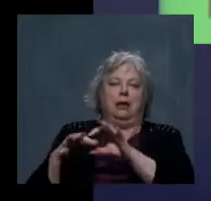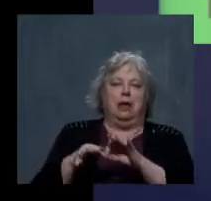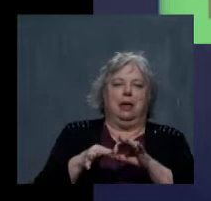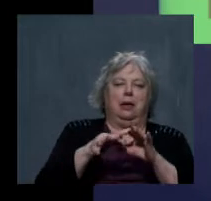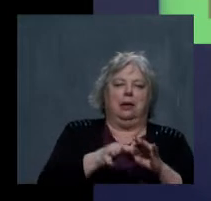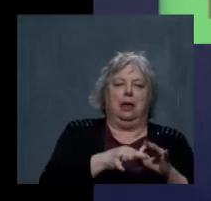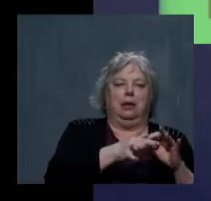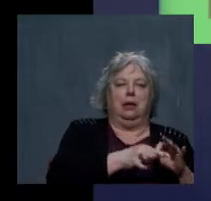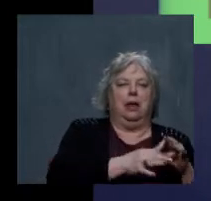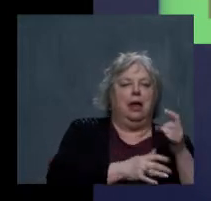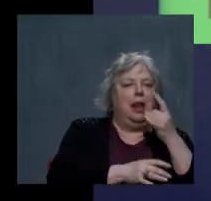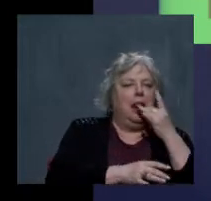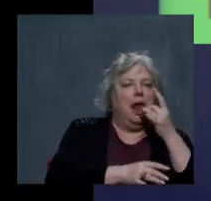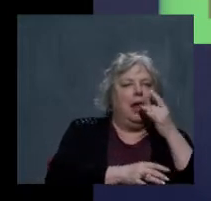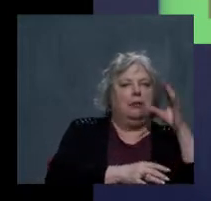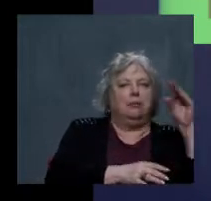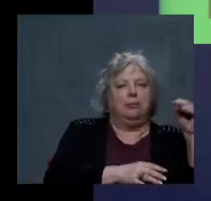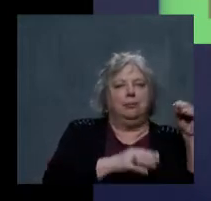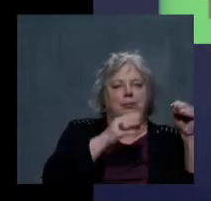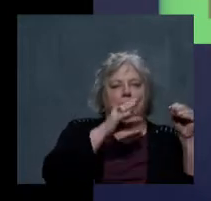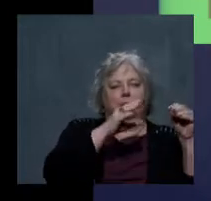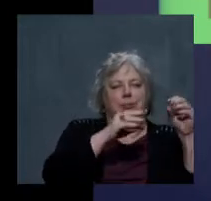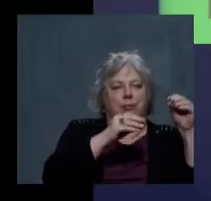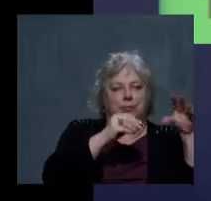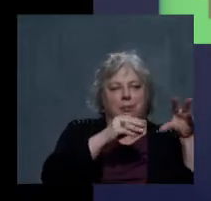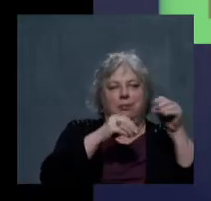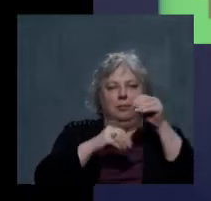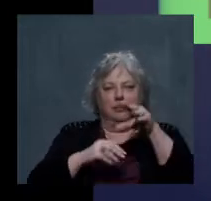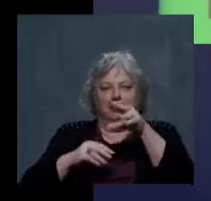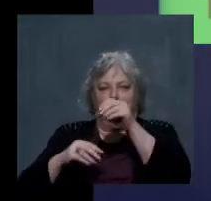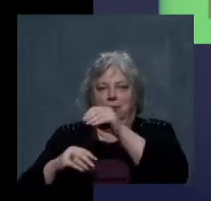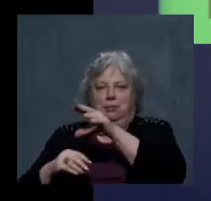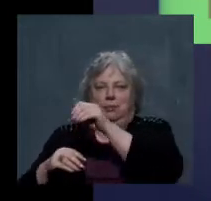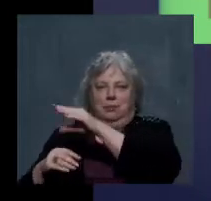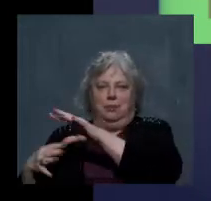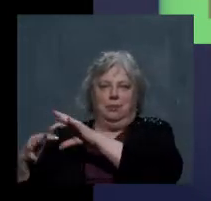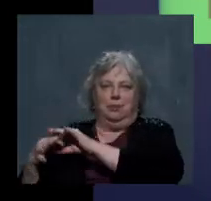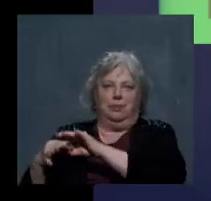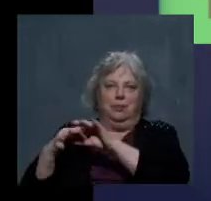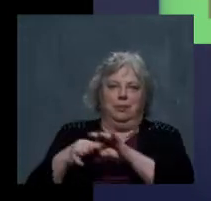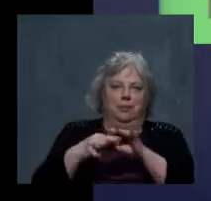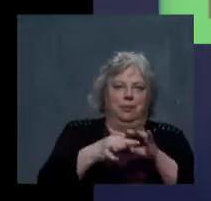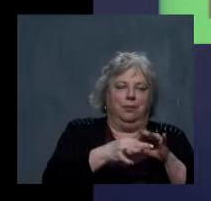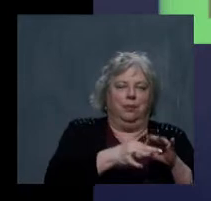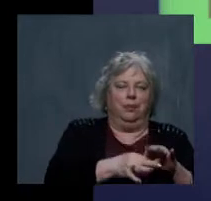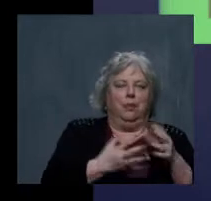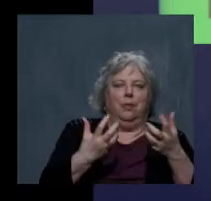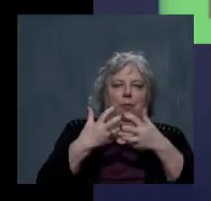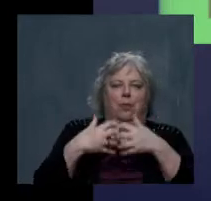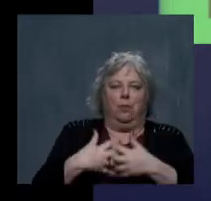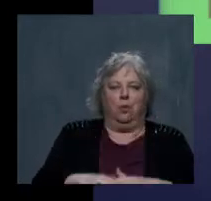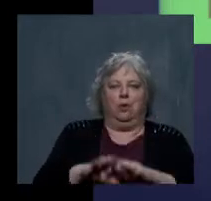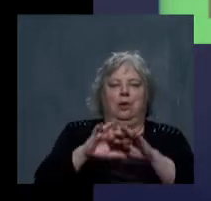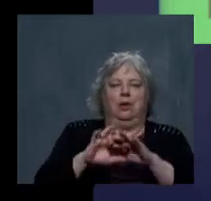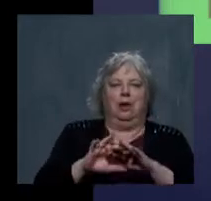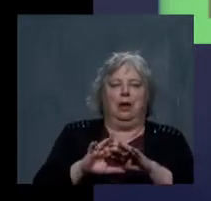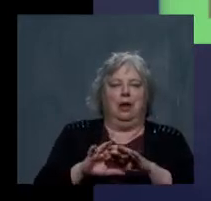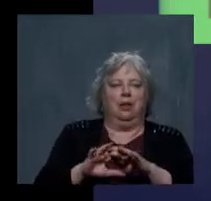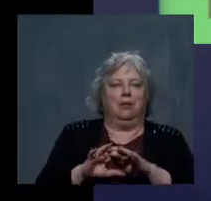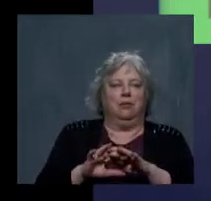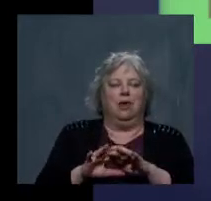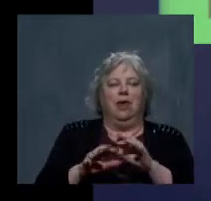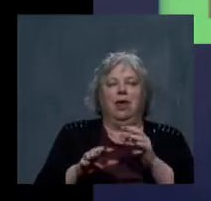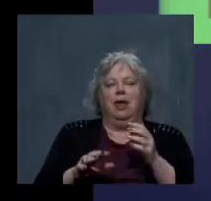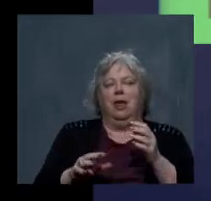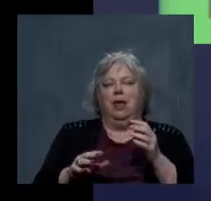for, you know, progression. They all communicate with each other and they work together. It's kind of like a dance troupe, you know.